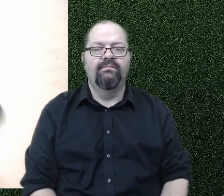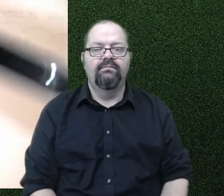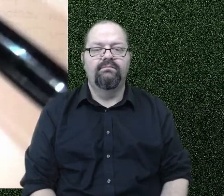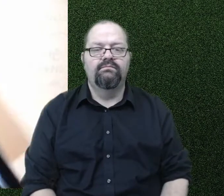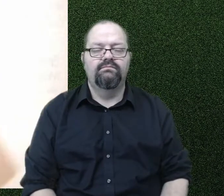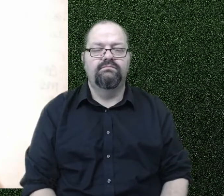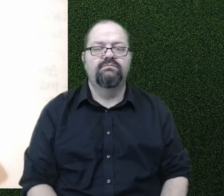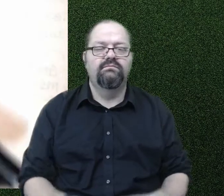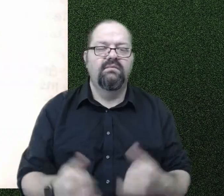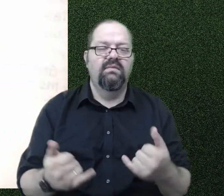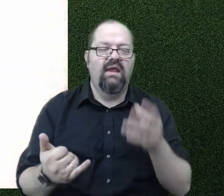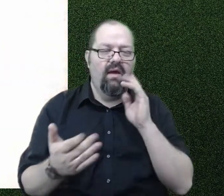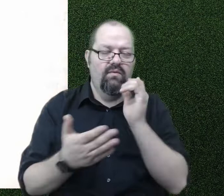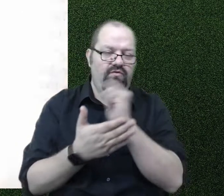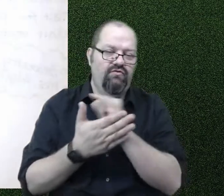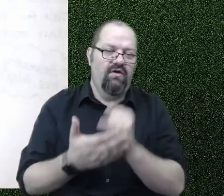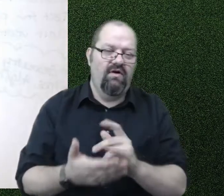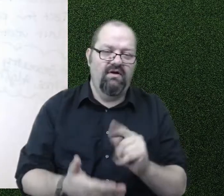Let's draw it and see.